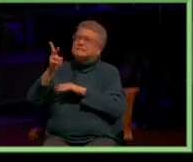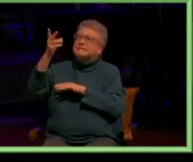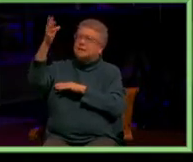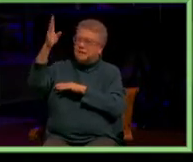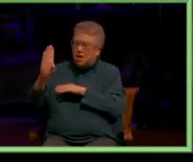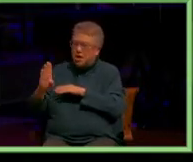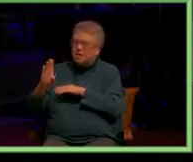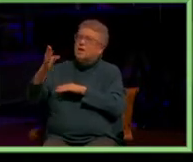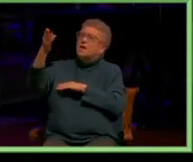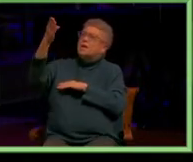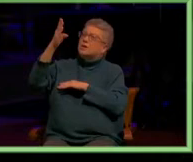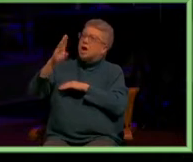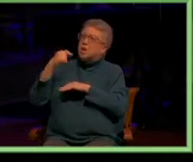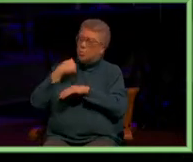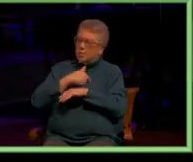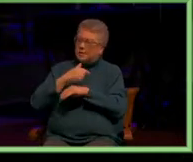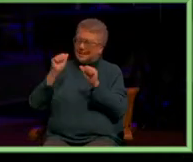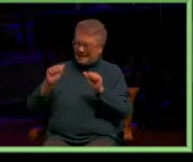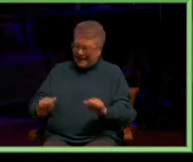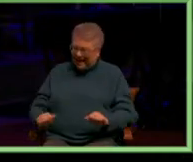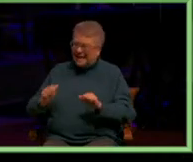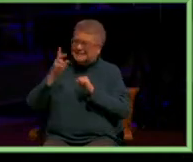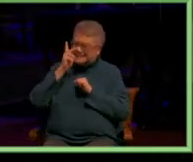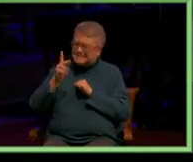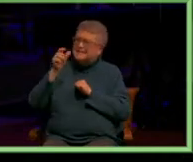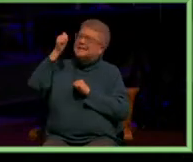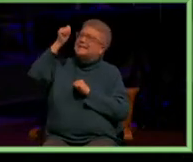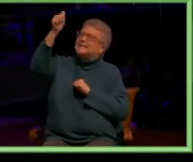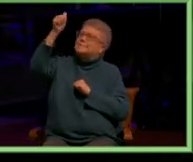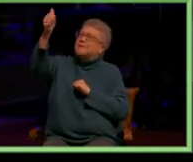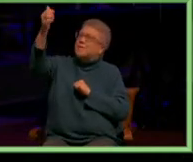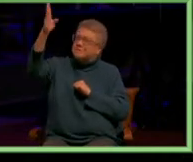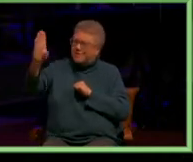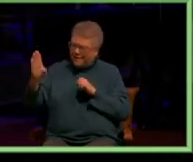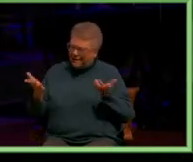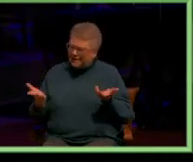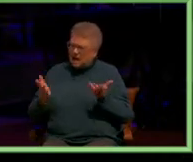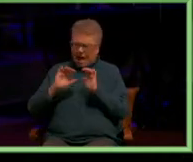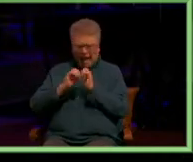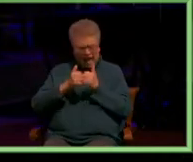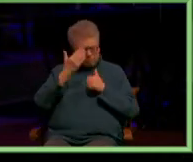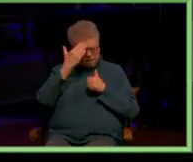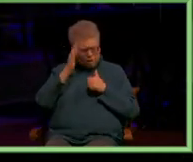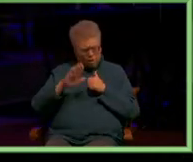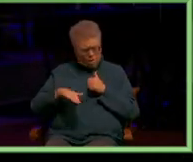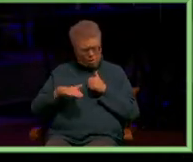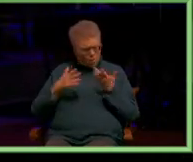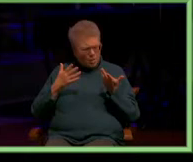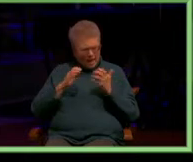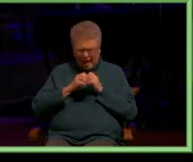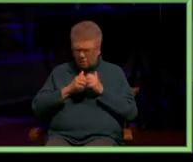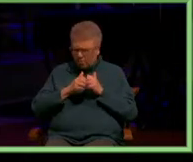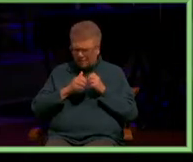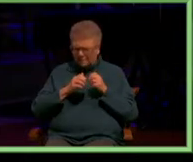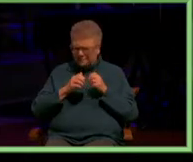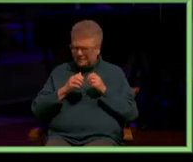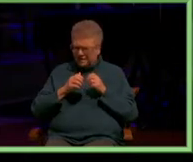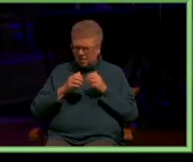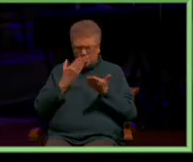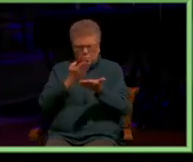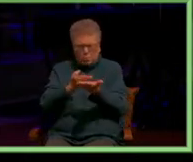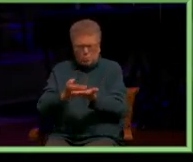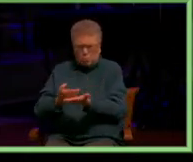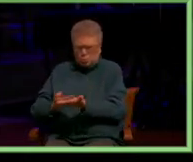the visible expression of God himself. How do we know this theologically? Listen now, let me help you understand this doctrine